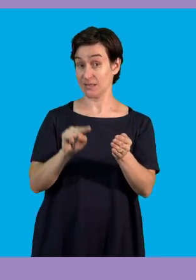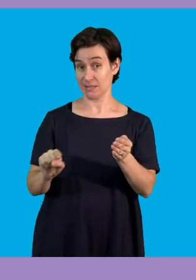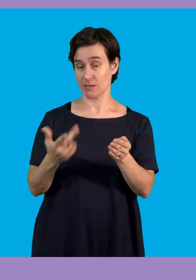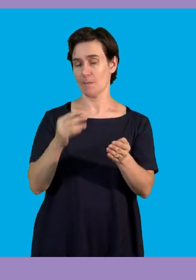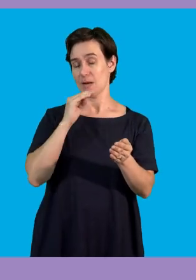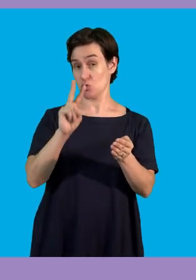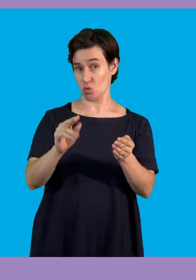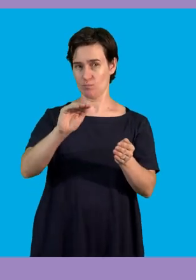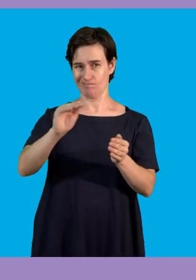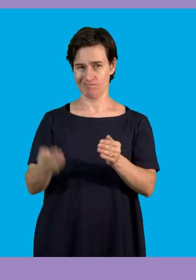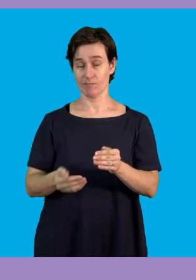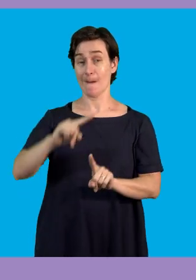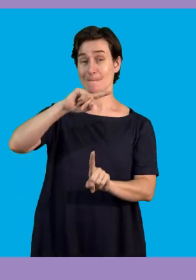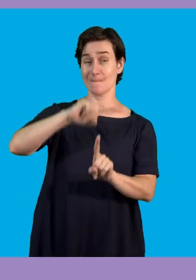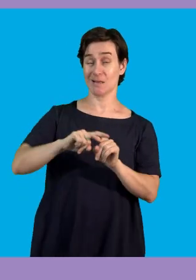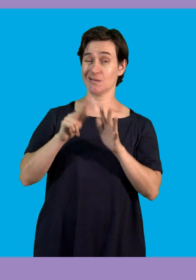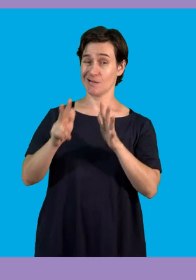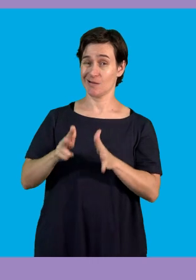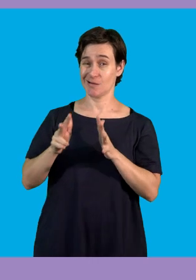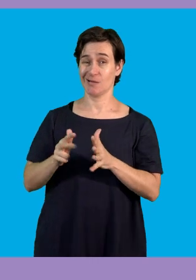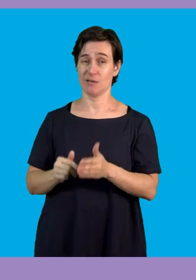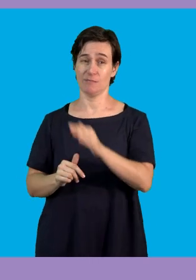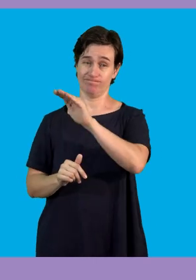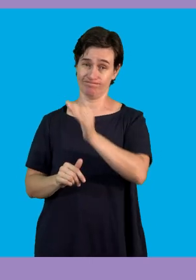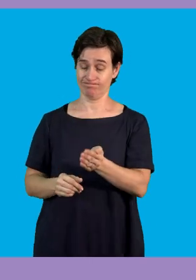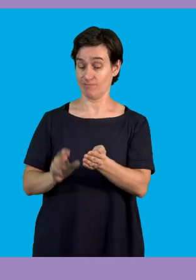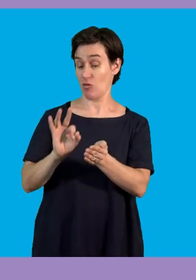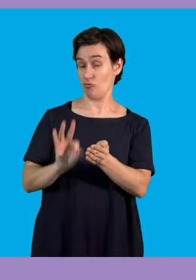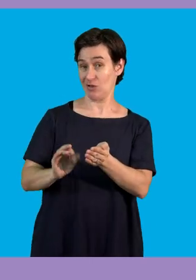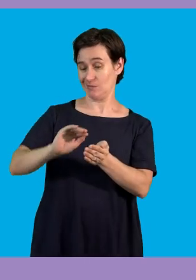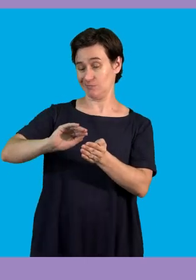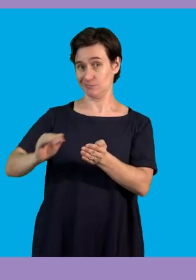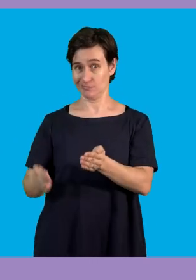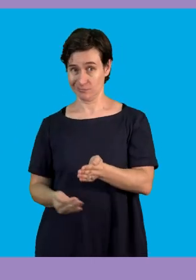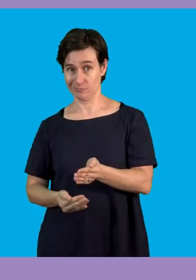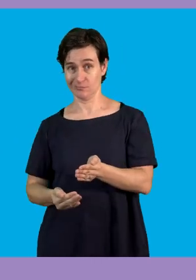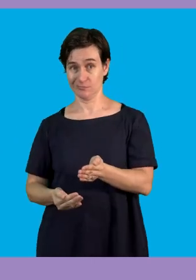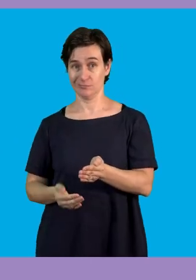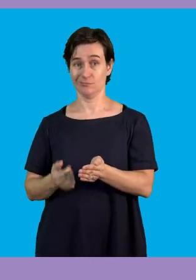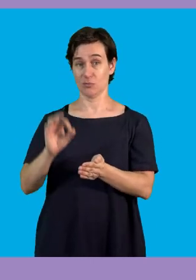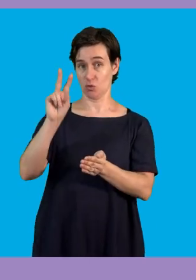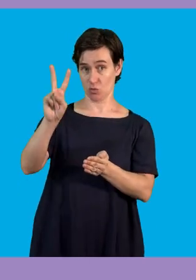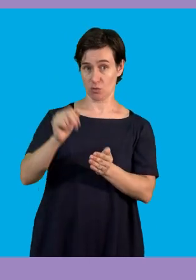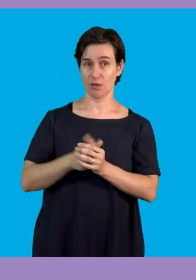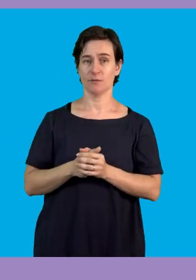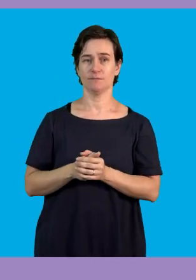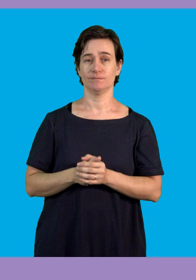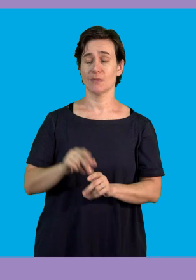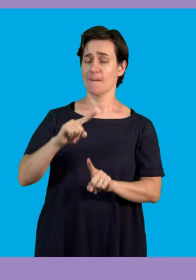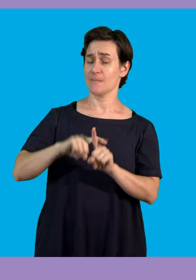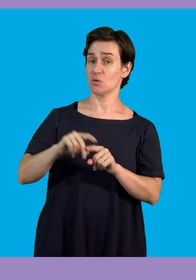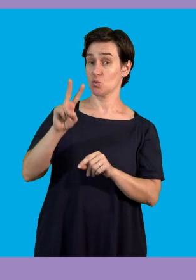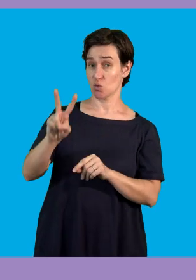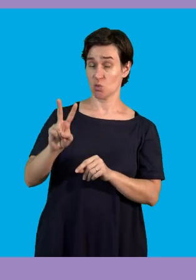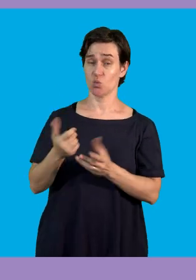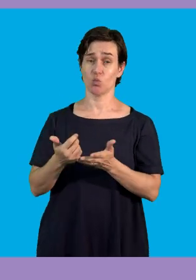is 2, plus 18. Y squared is 3 squared,